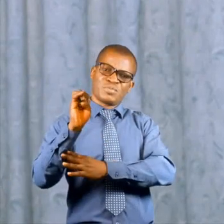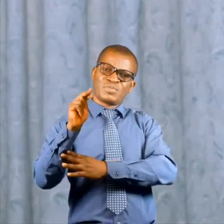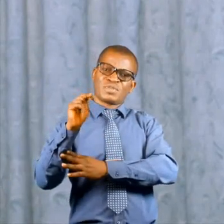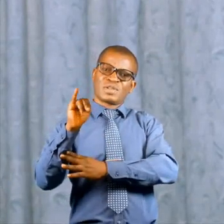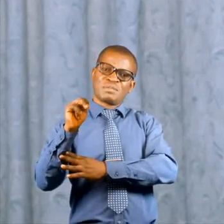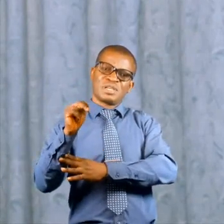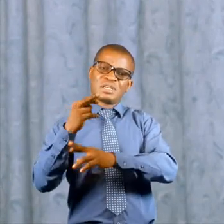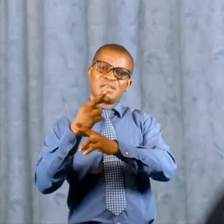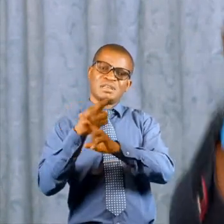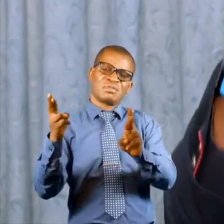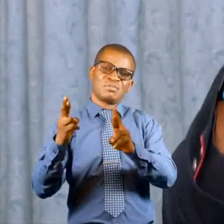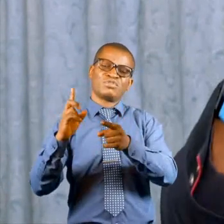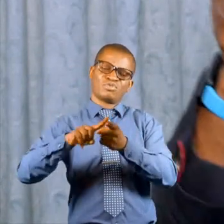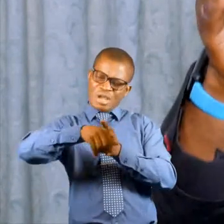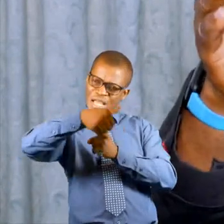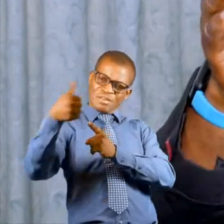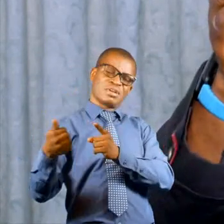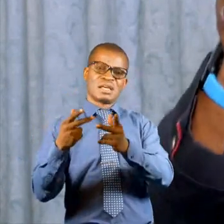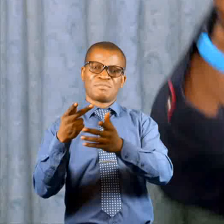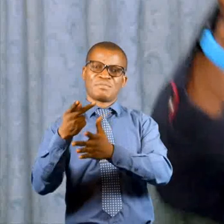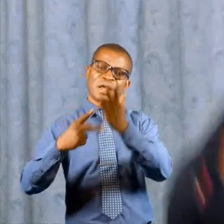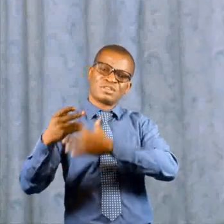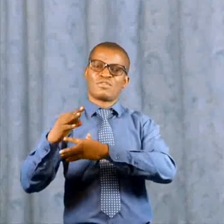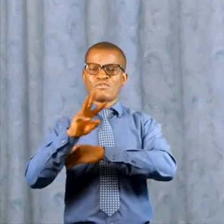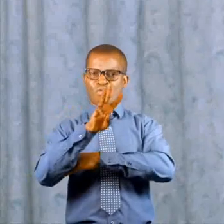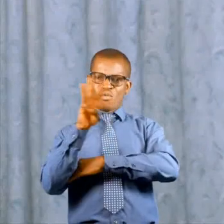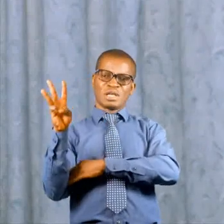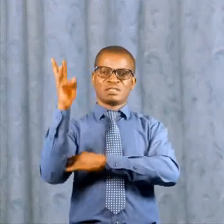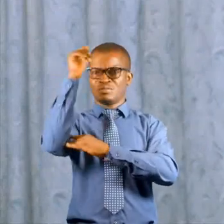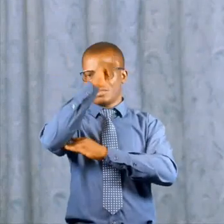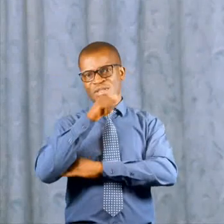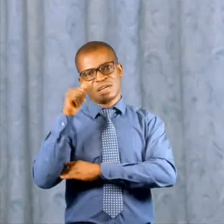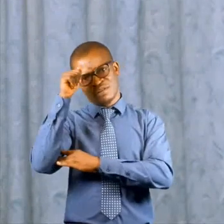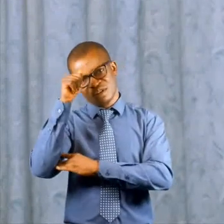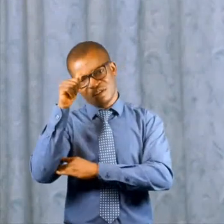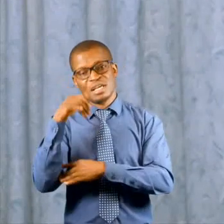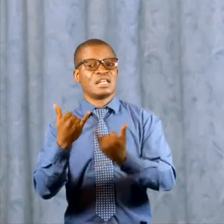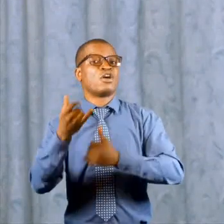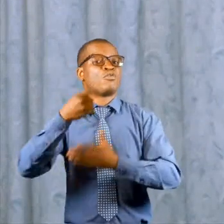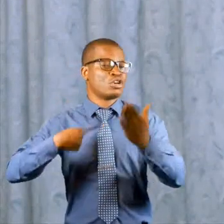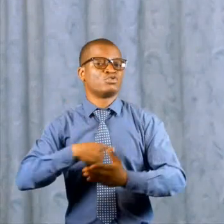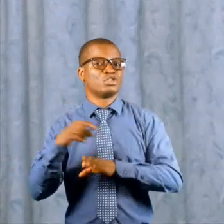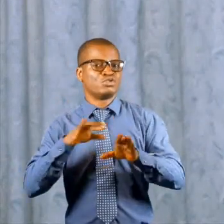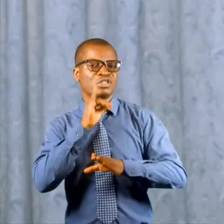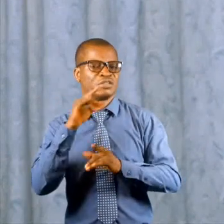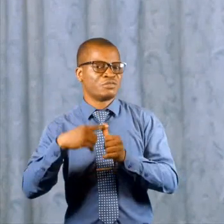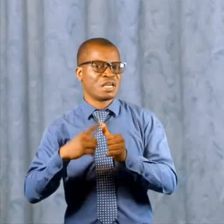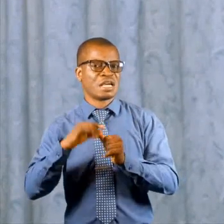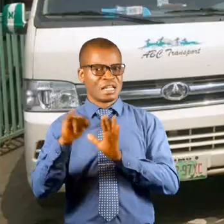Republic to other parts of West Africa. So what we did was